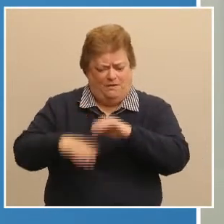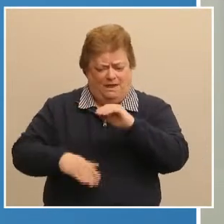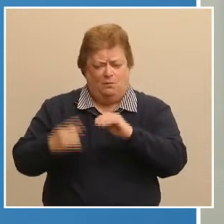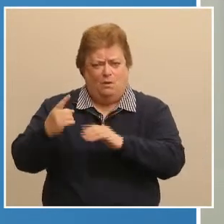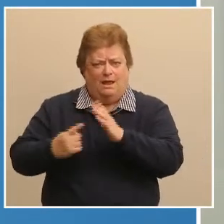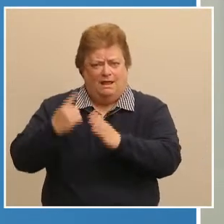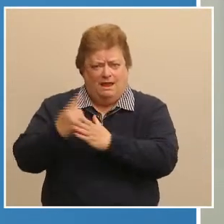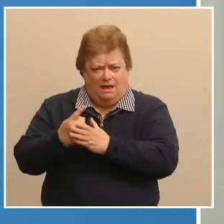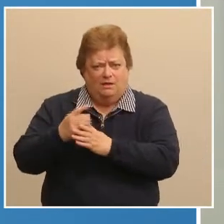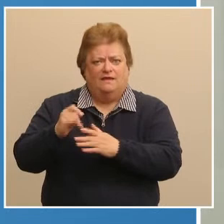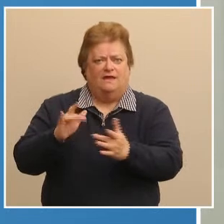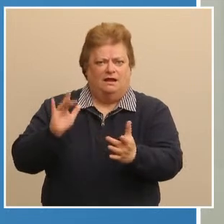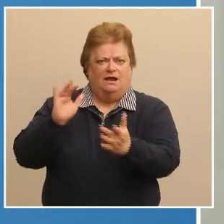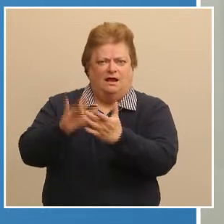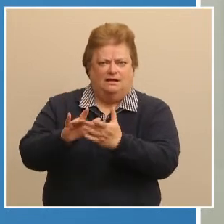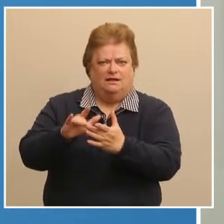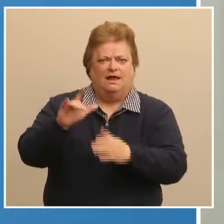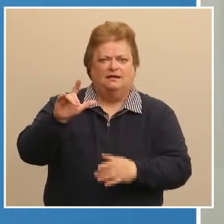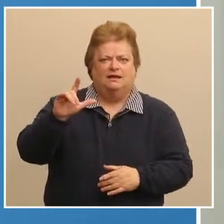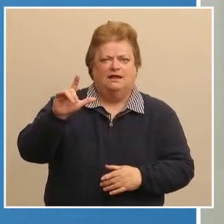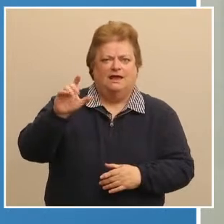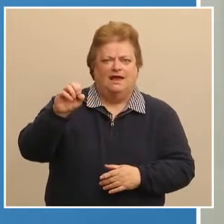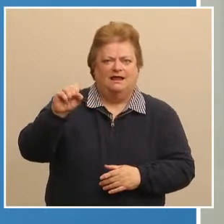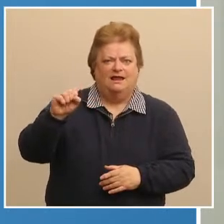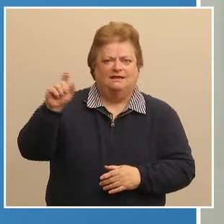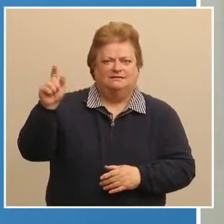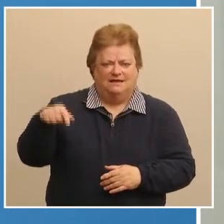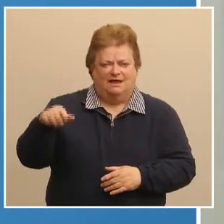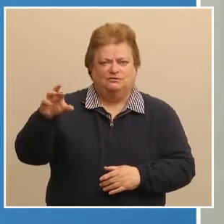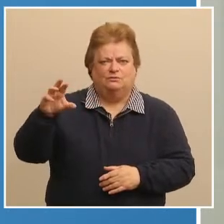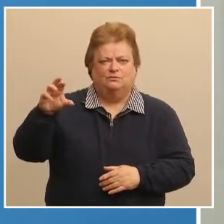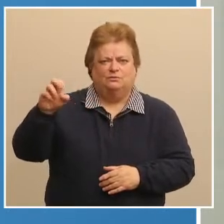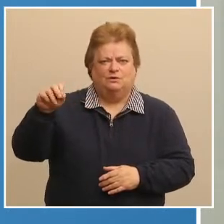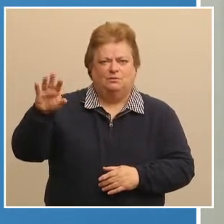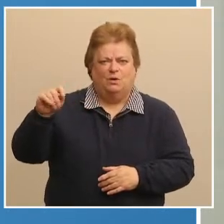to les.com/report, or you can call